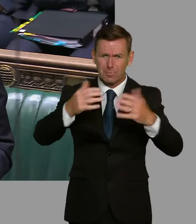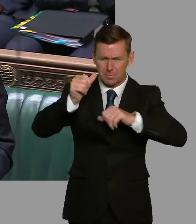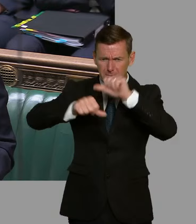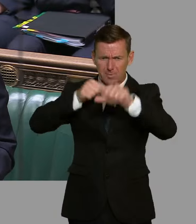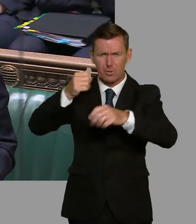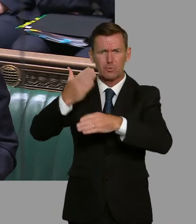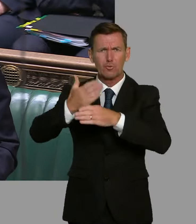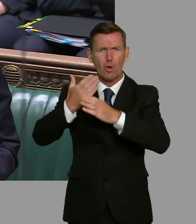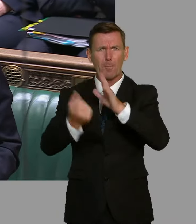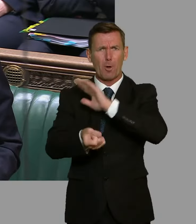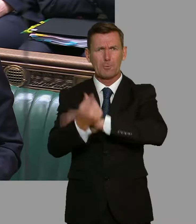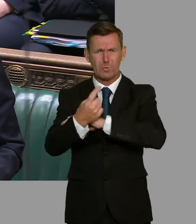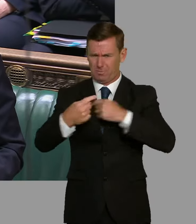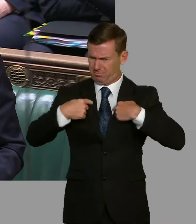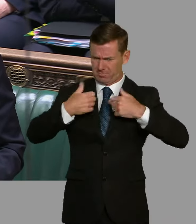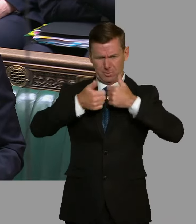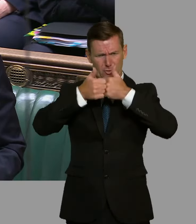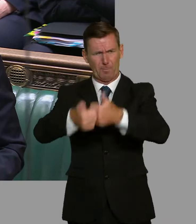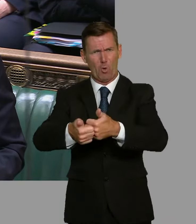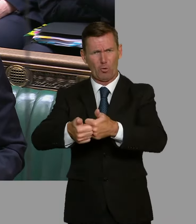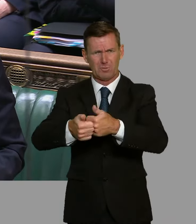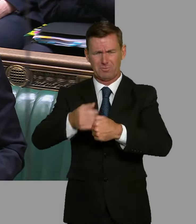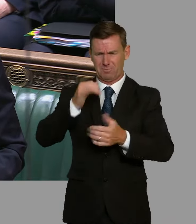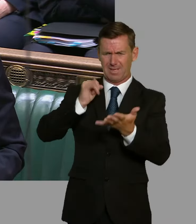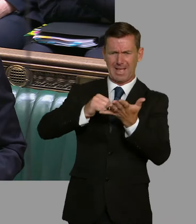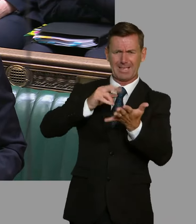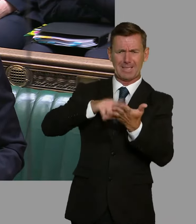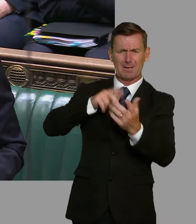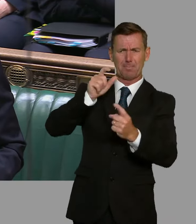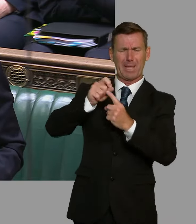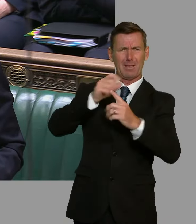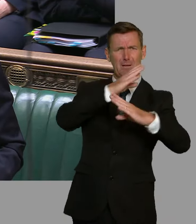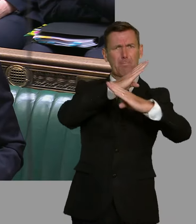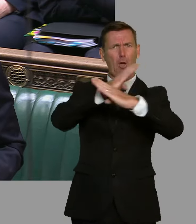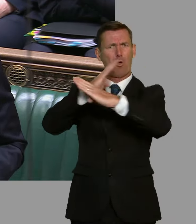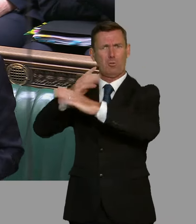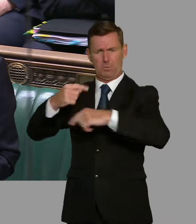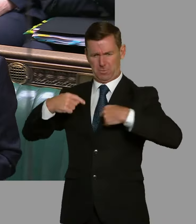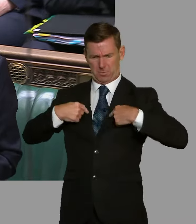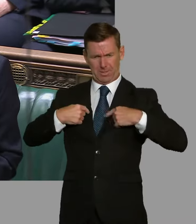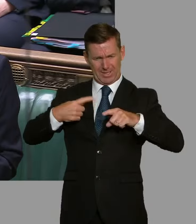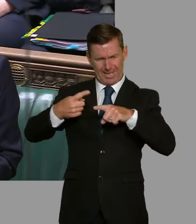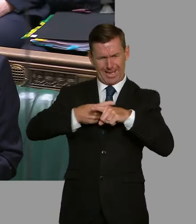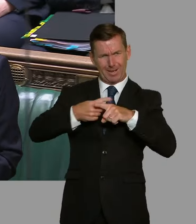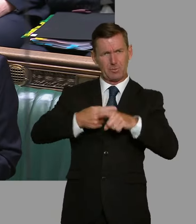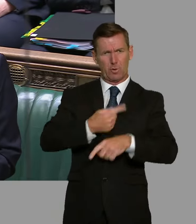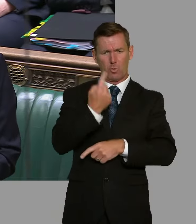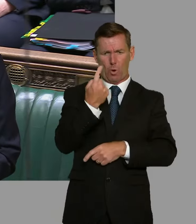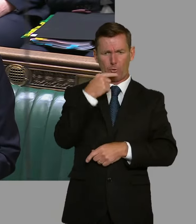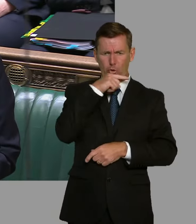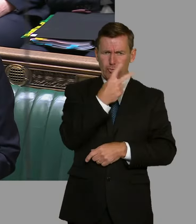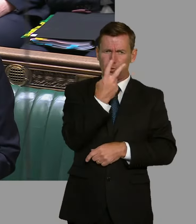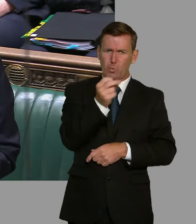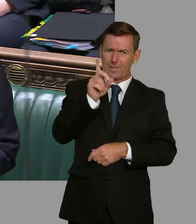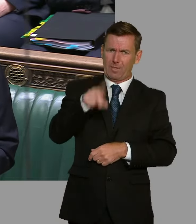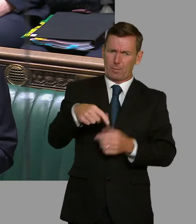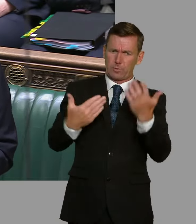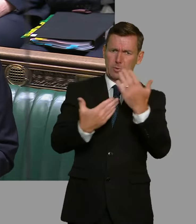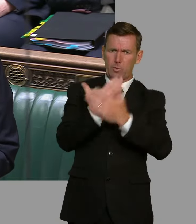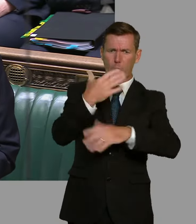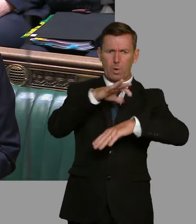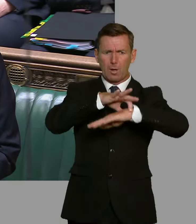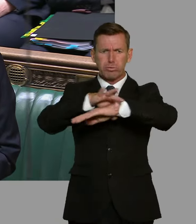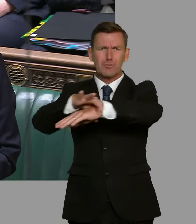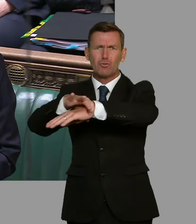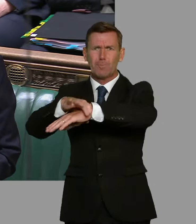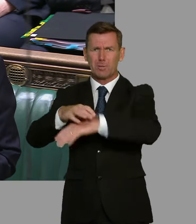backing 120,000 more apprentices and £3 billion of funding as part of our plan for change. And despite the highest funding settlement in the history